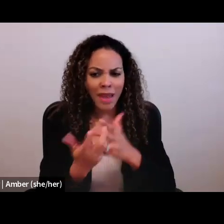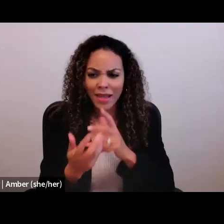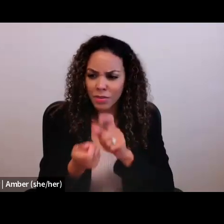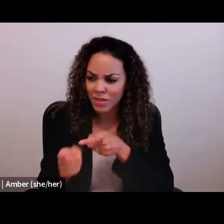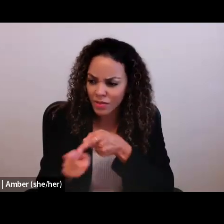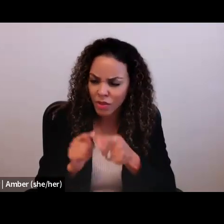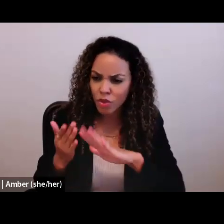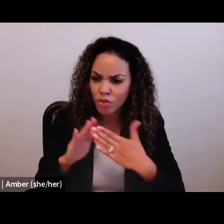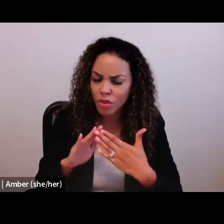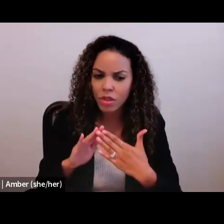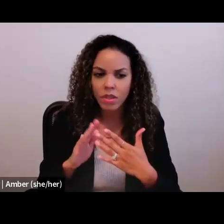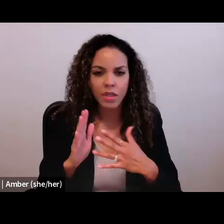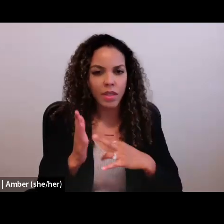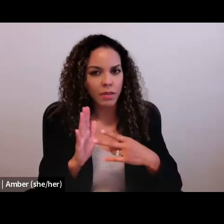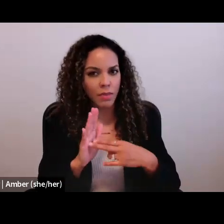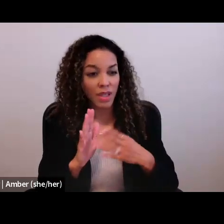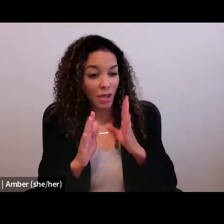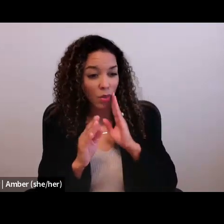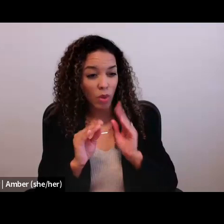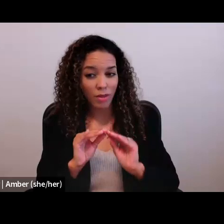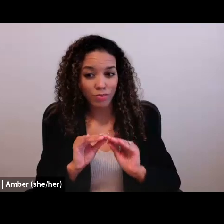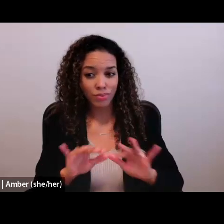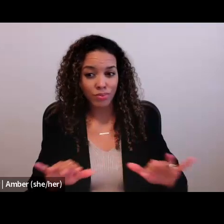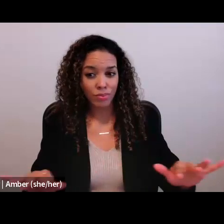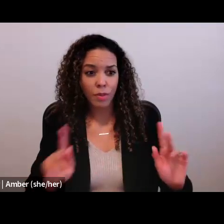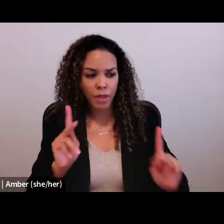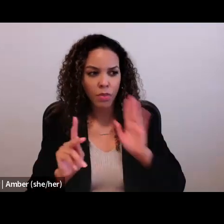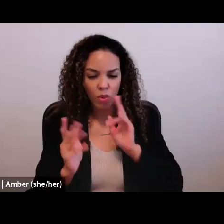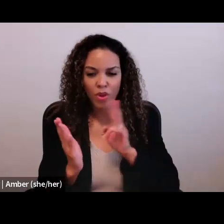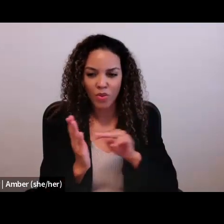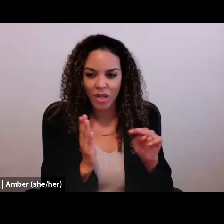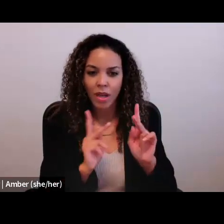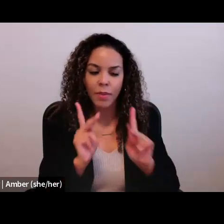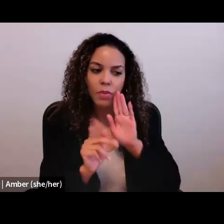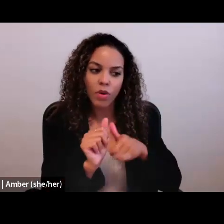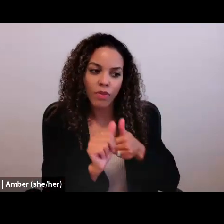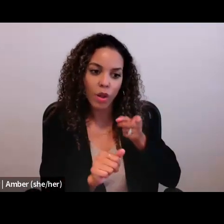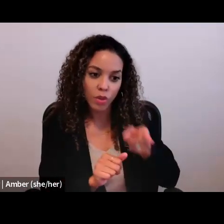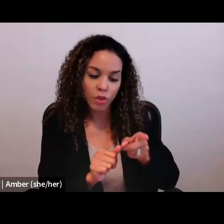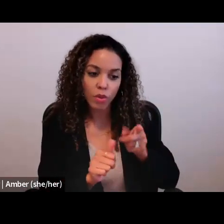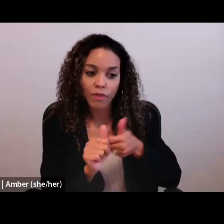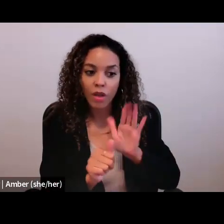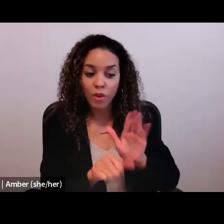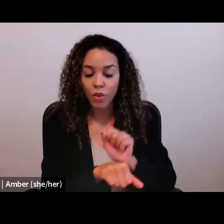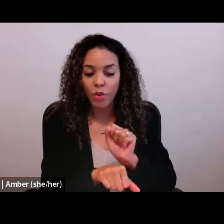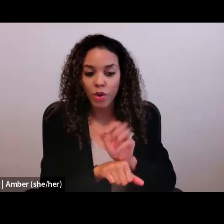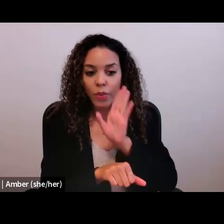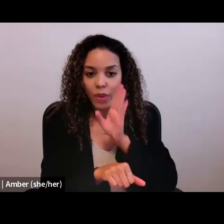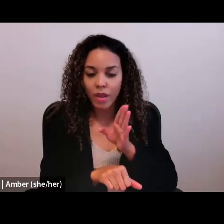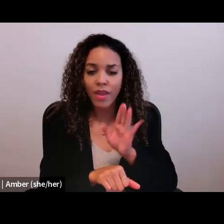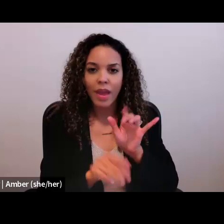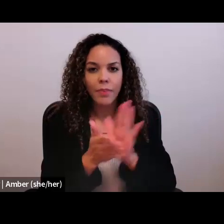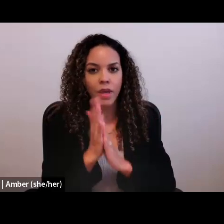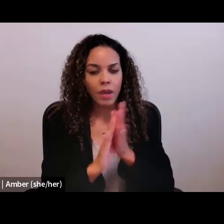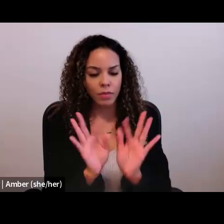then it's going to get disseminated and it's going to get read, because people will follow you and they will follow your work. And I think that becomes far more